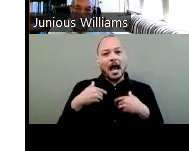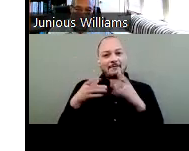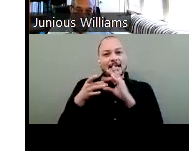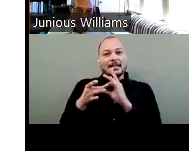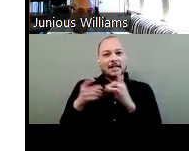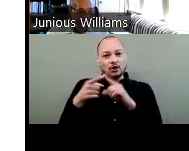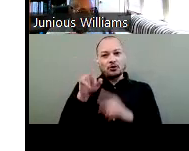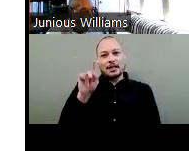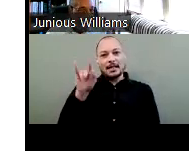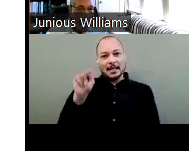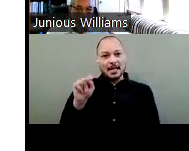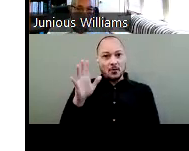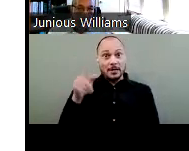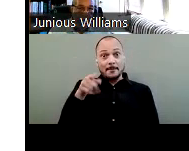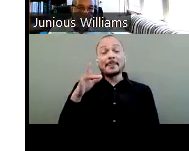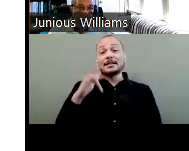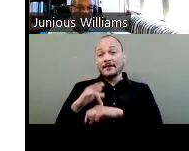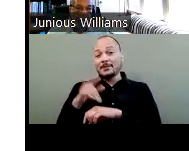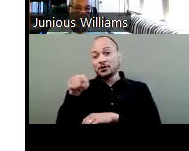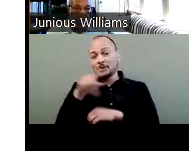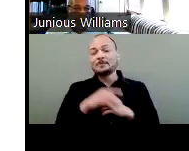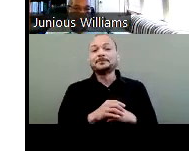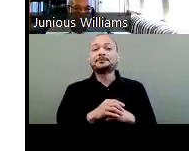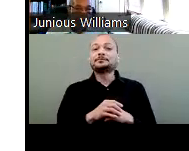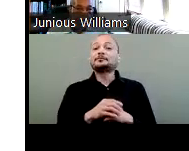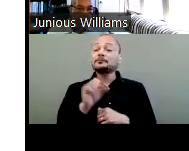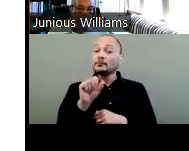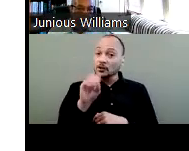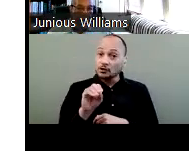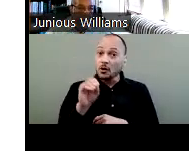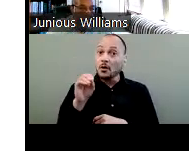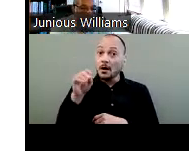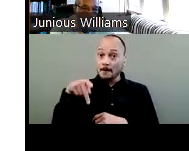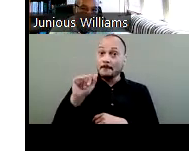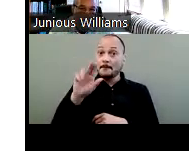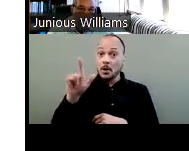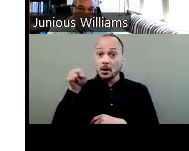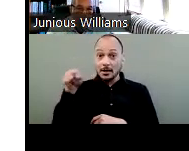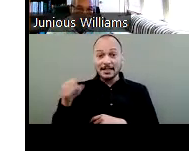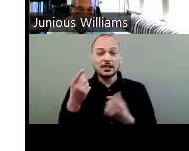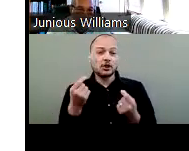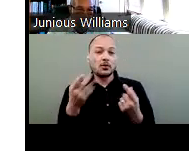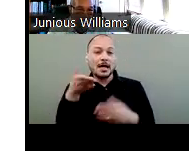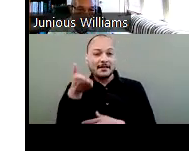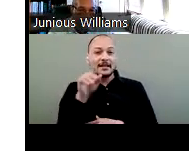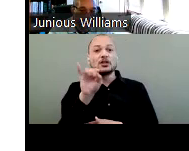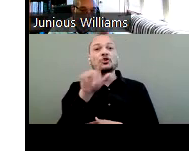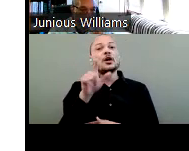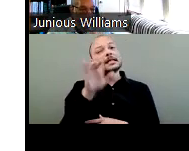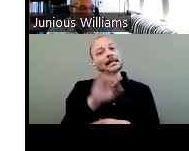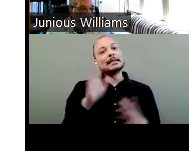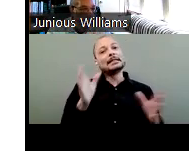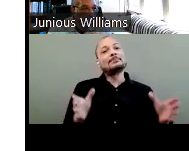kit, it's available to you. So what Paul has done in this tool is he's assembled